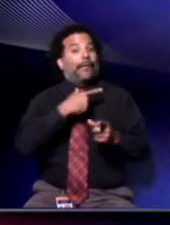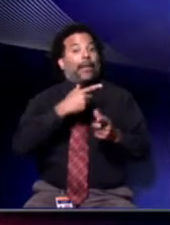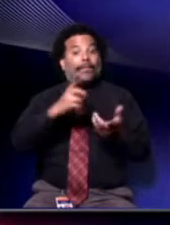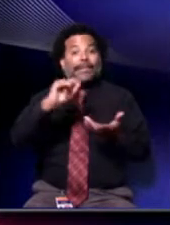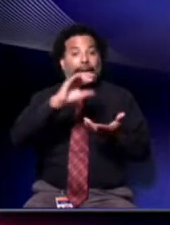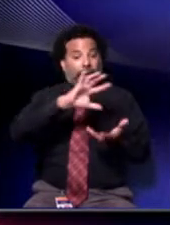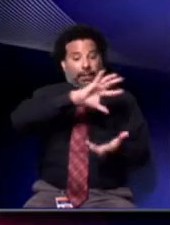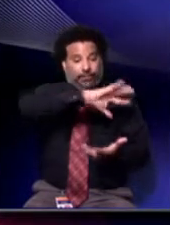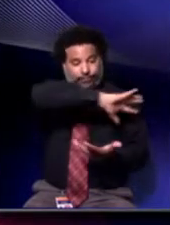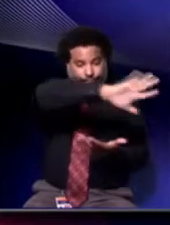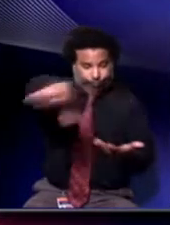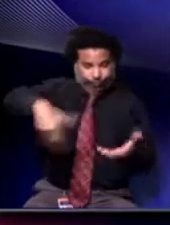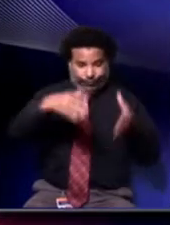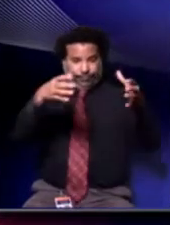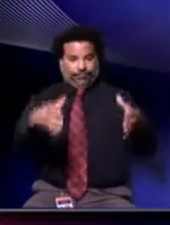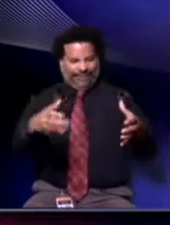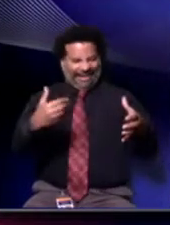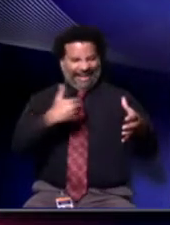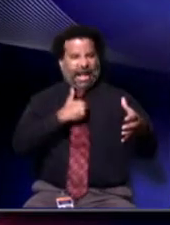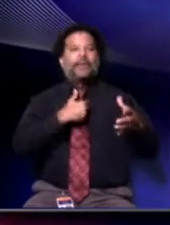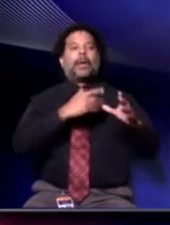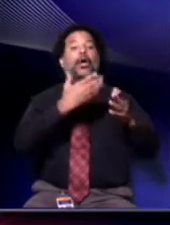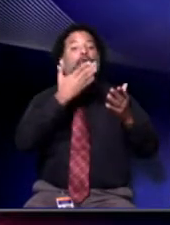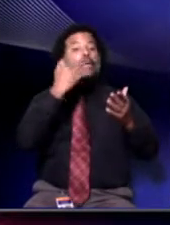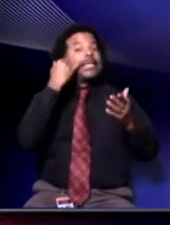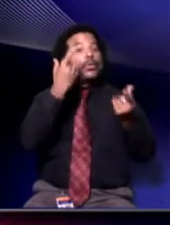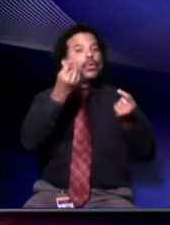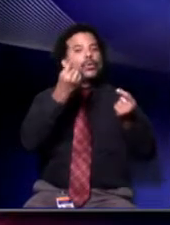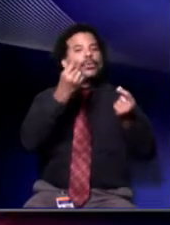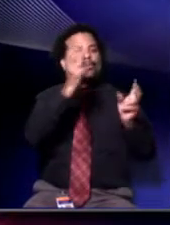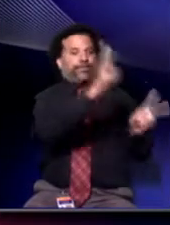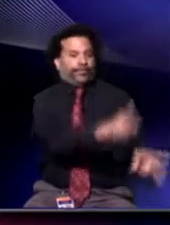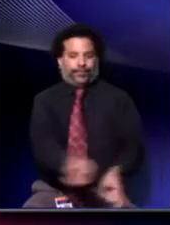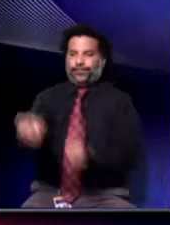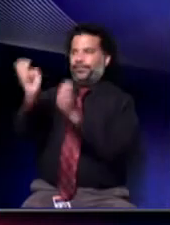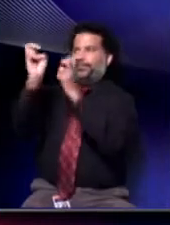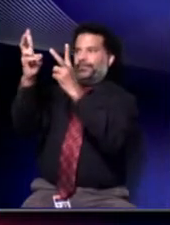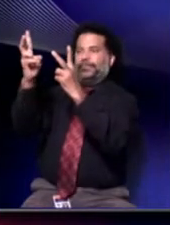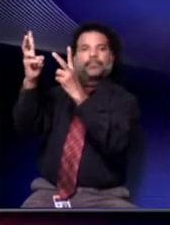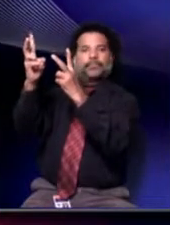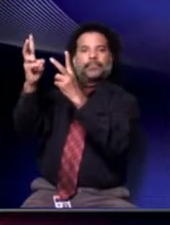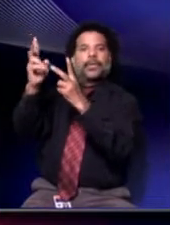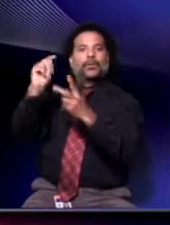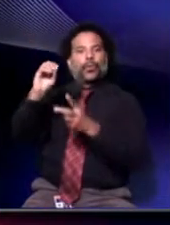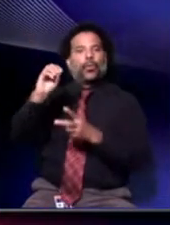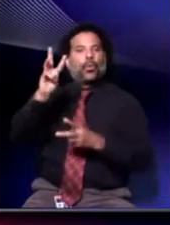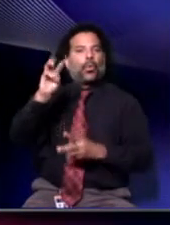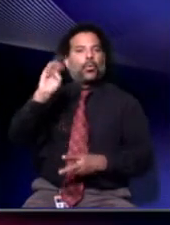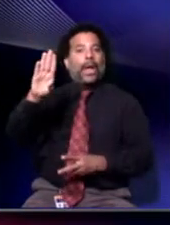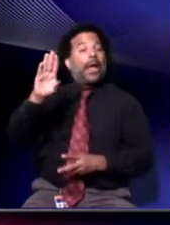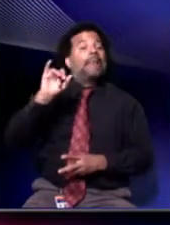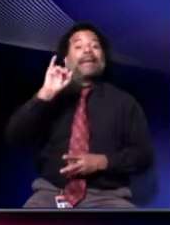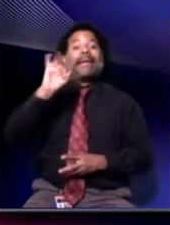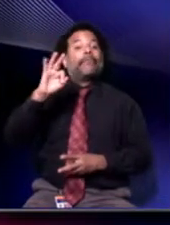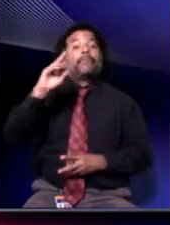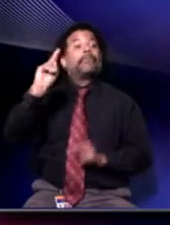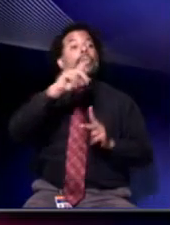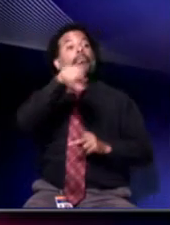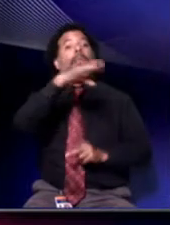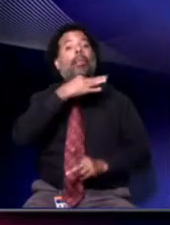the dump and put it available on the website. And whoever wants to look at the dump can look at the dump. And I think that has a lot to do with